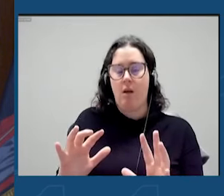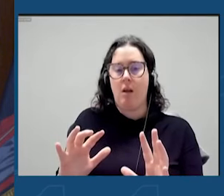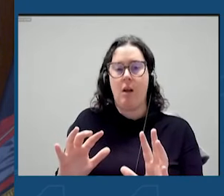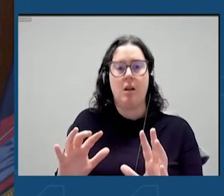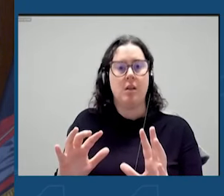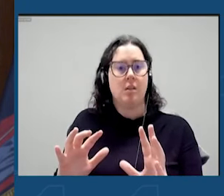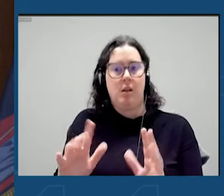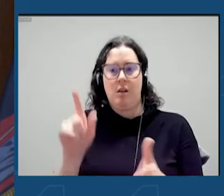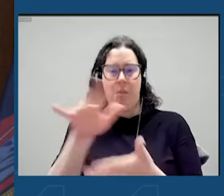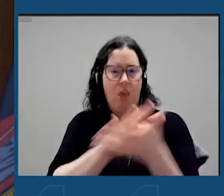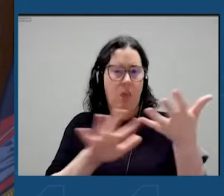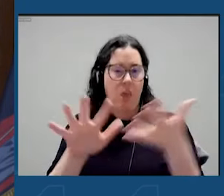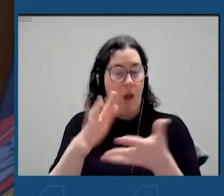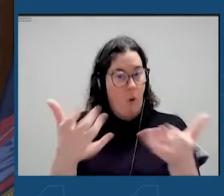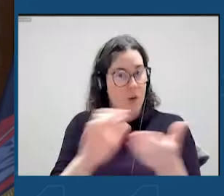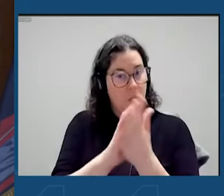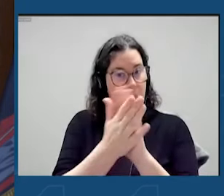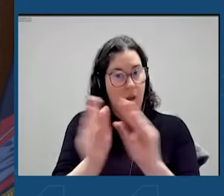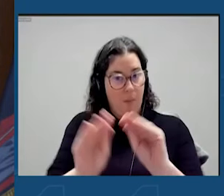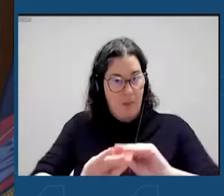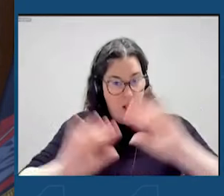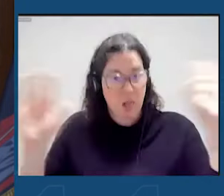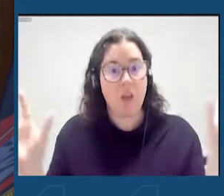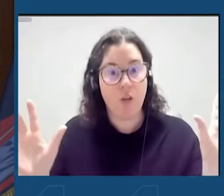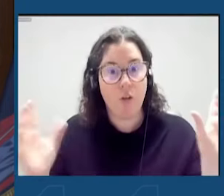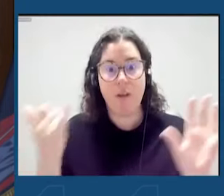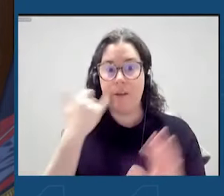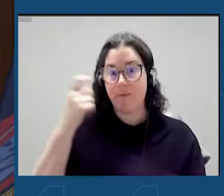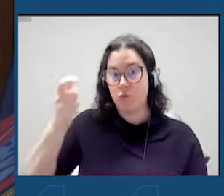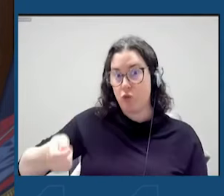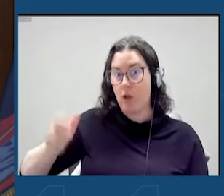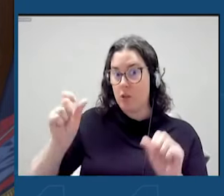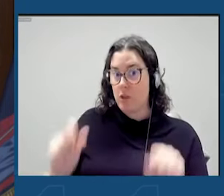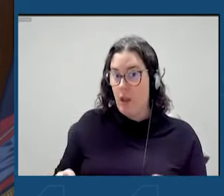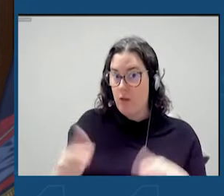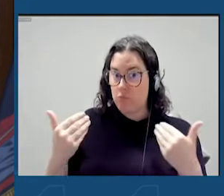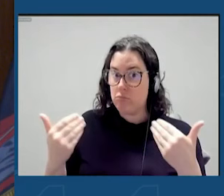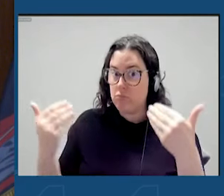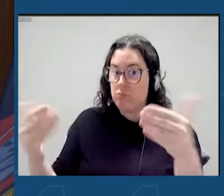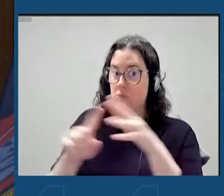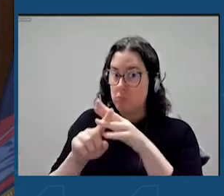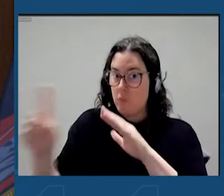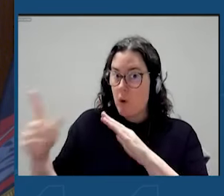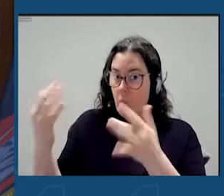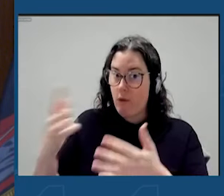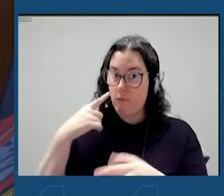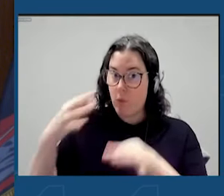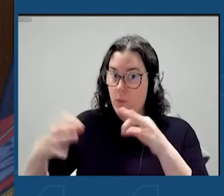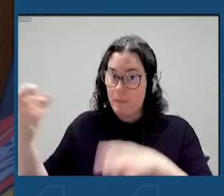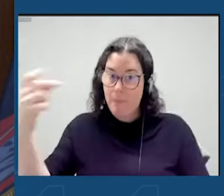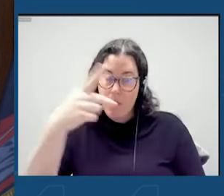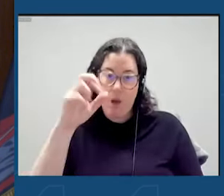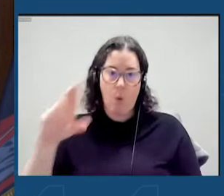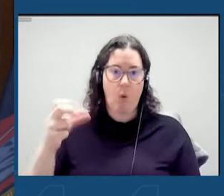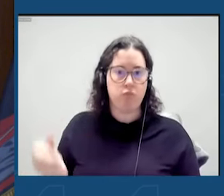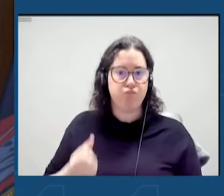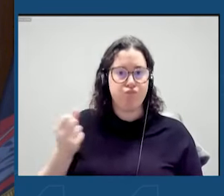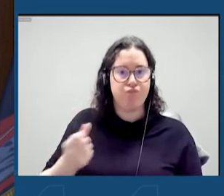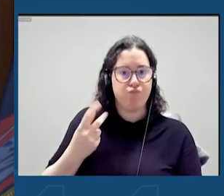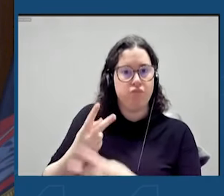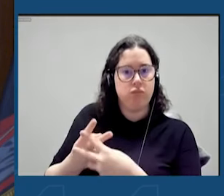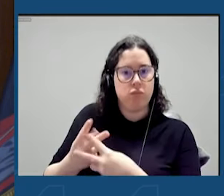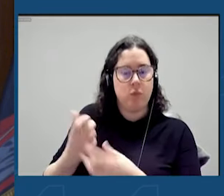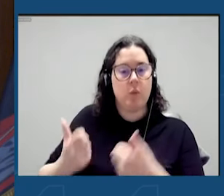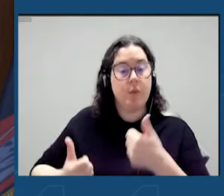remand individuals, man meaning hold them, if they're accused of a serious crime. I want to make it absolutely clear that judges have both